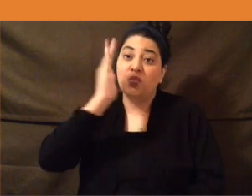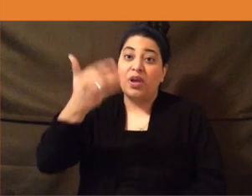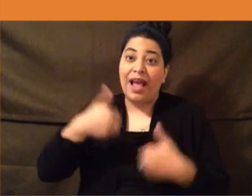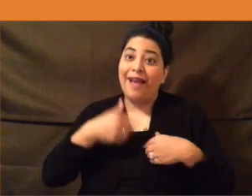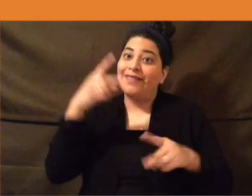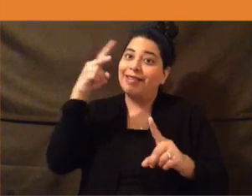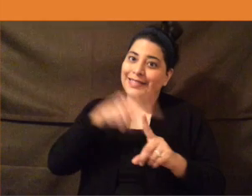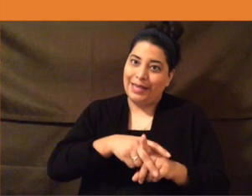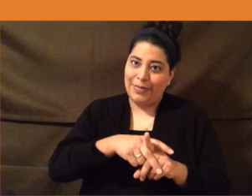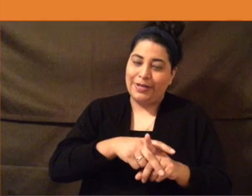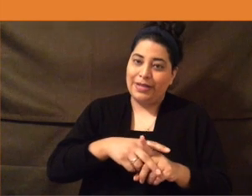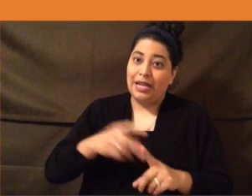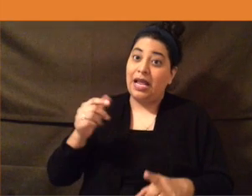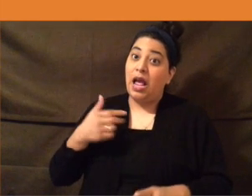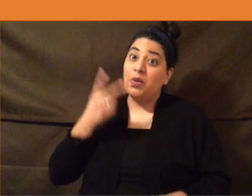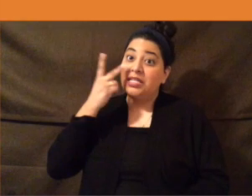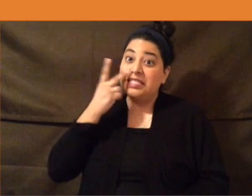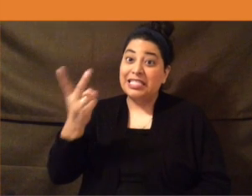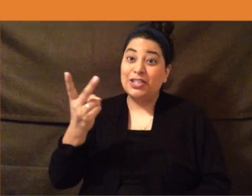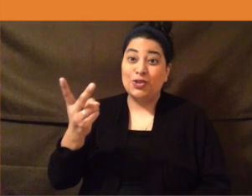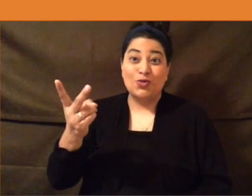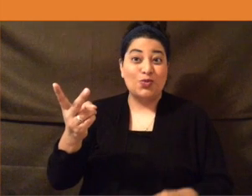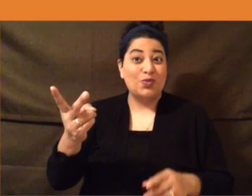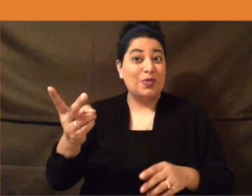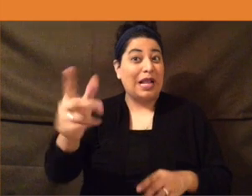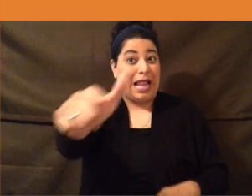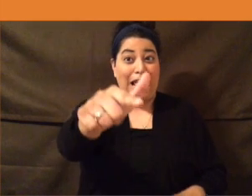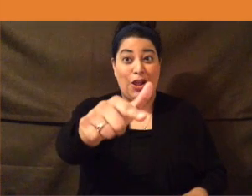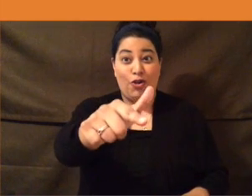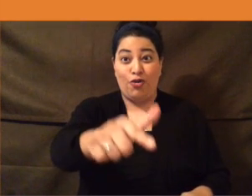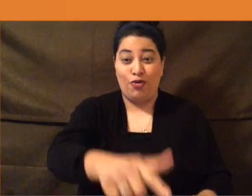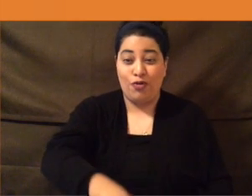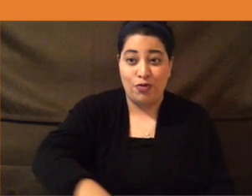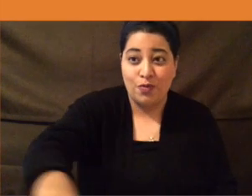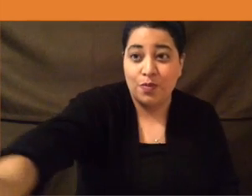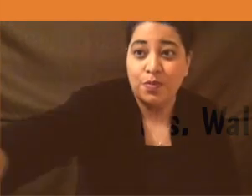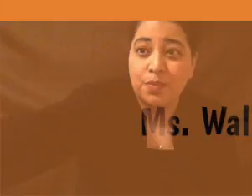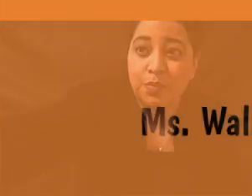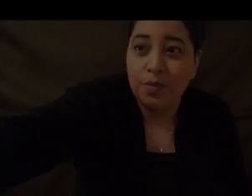going to have an assignment. I will see you guys later.